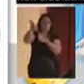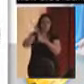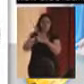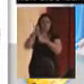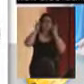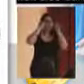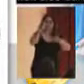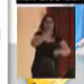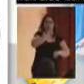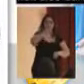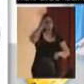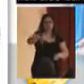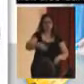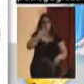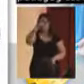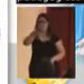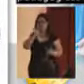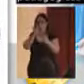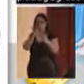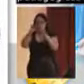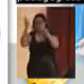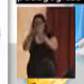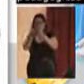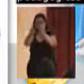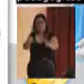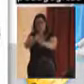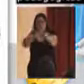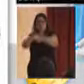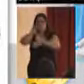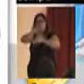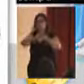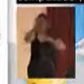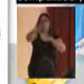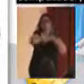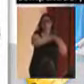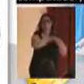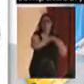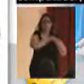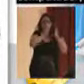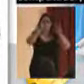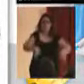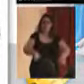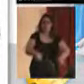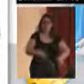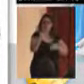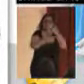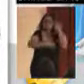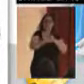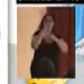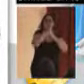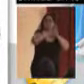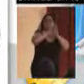used, not just the pedagogical, but also the human-machine interaction, accessibility, etc., bring it all together and include it into